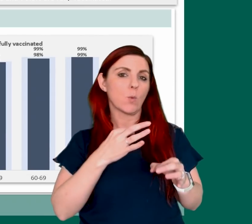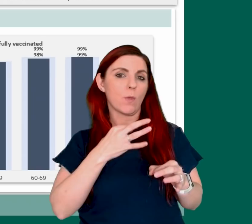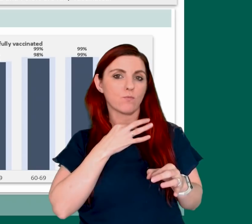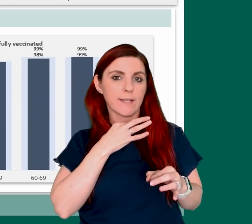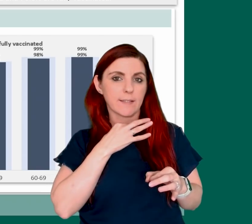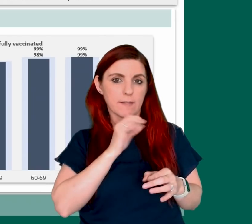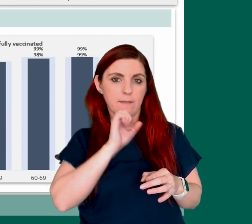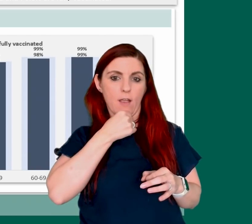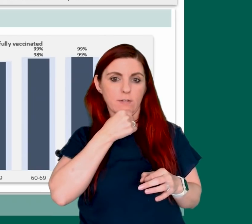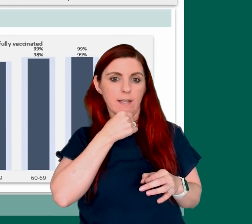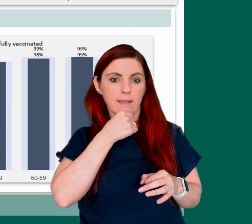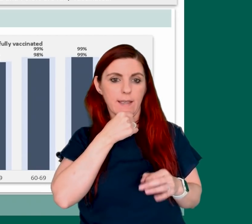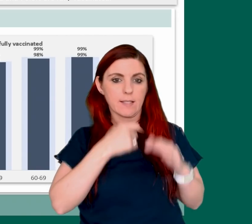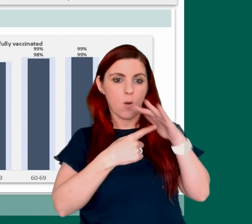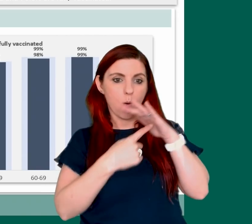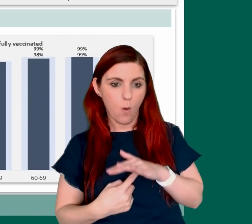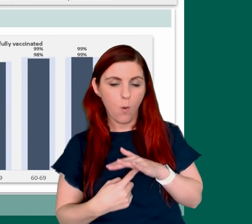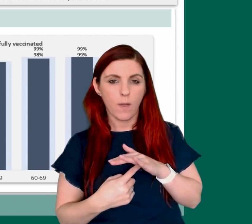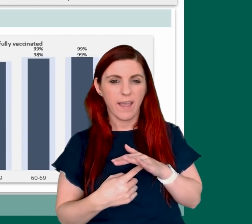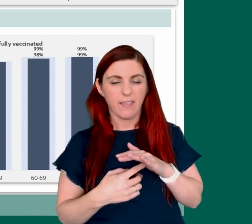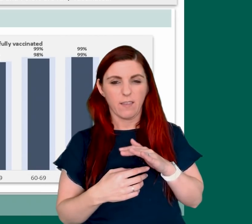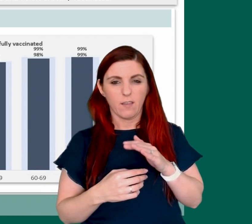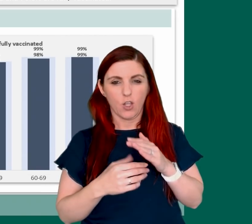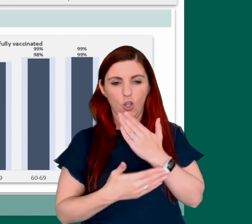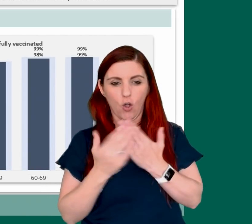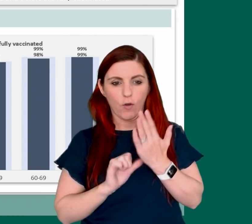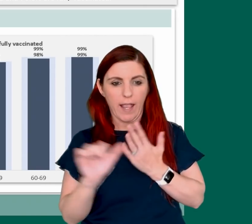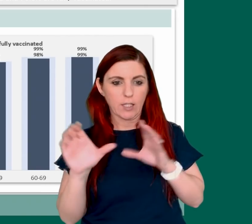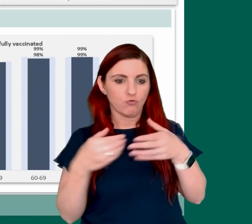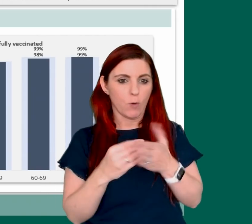the illness is relatively low in younger age groups, particularly teenage groups. We